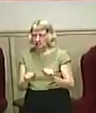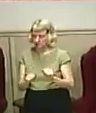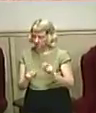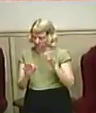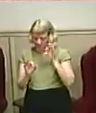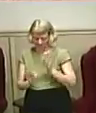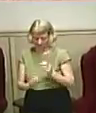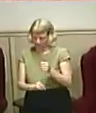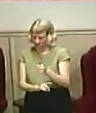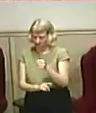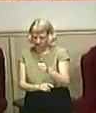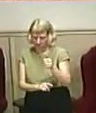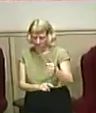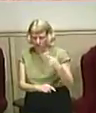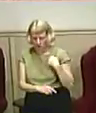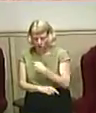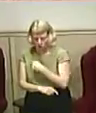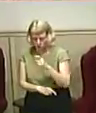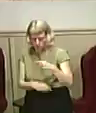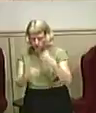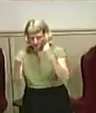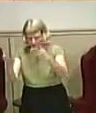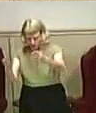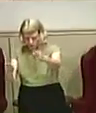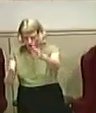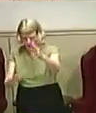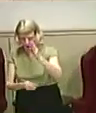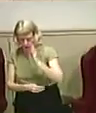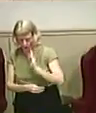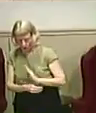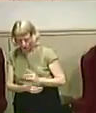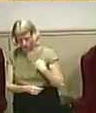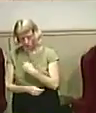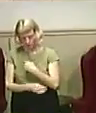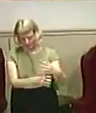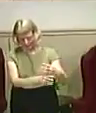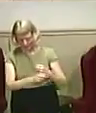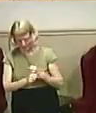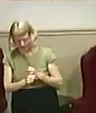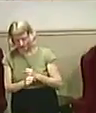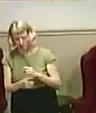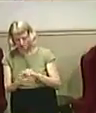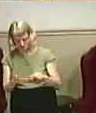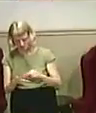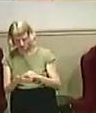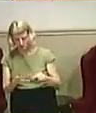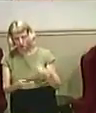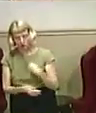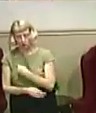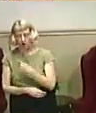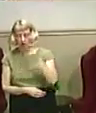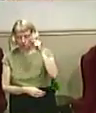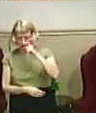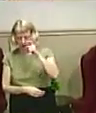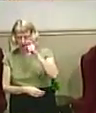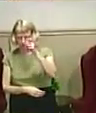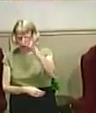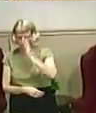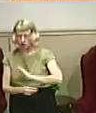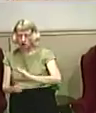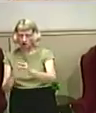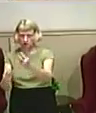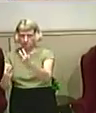that in your own. But we are to give to God. And that's what this verse is talking about. If we're going to be wise in God's